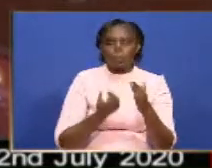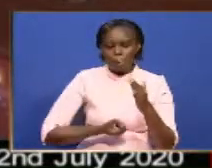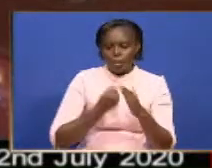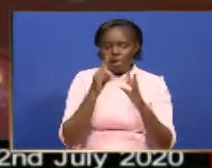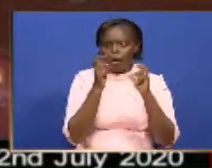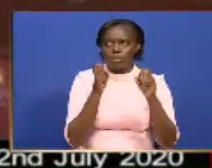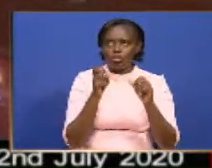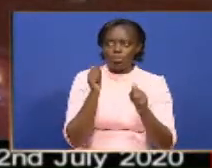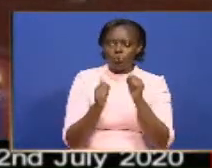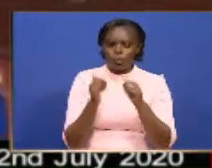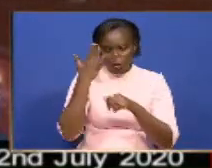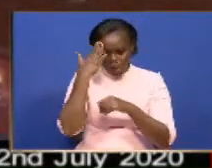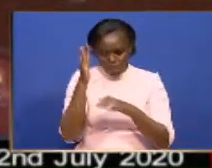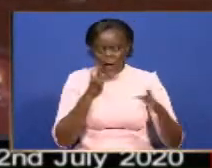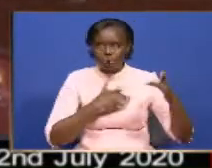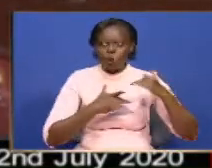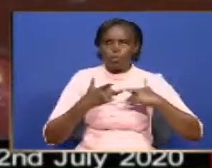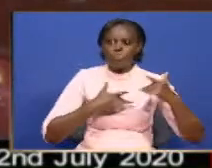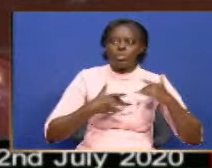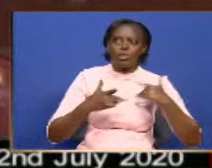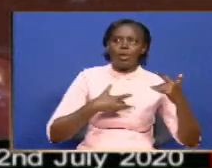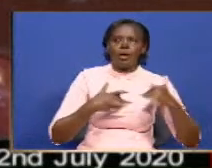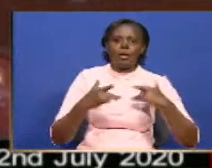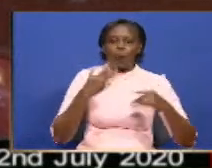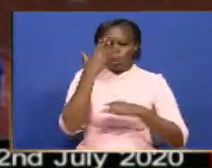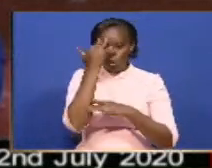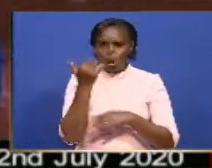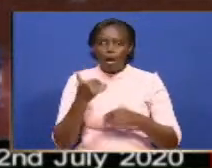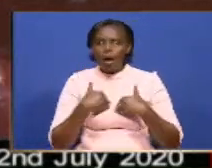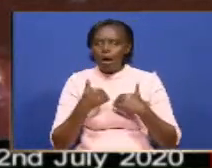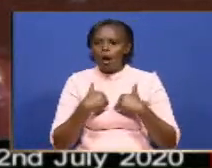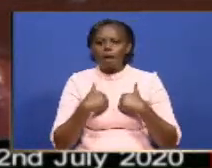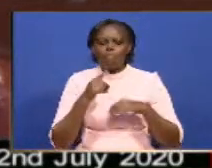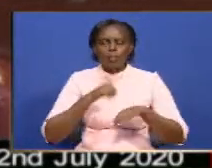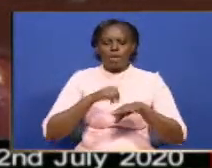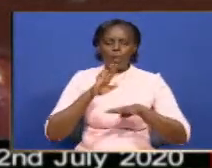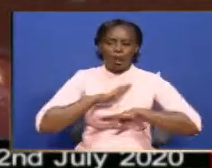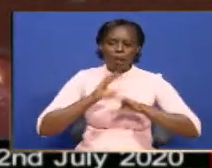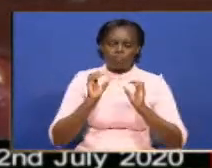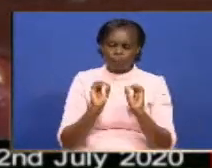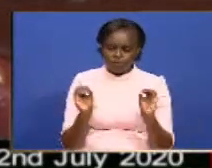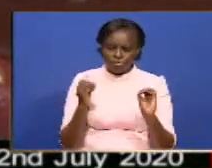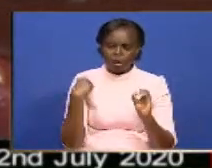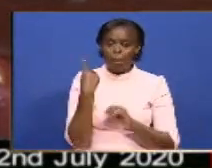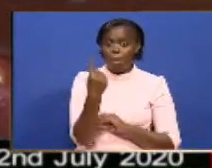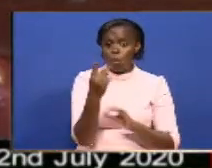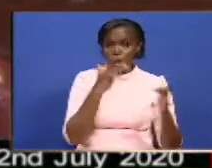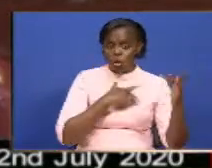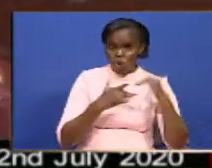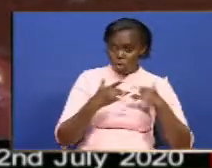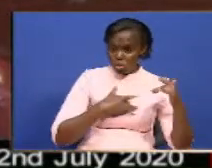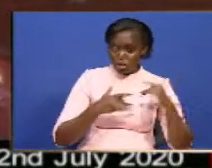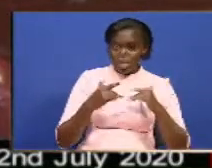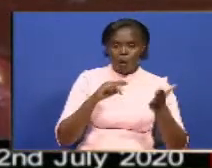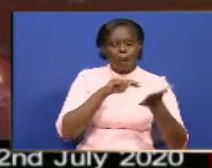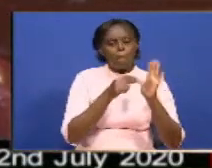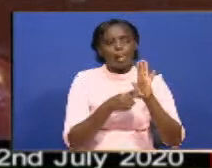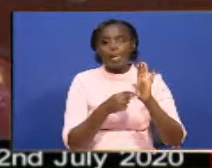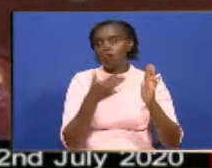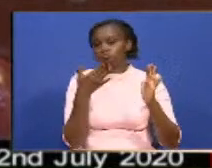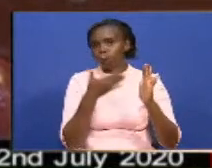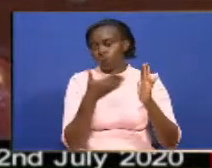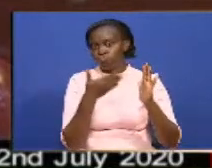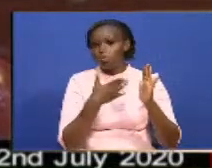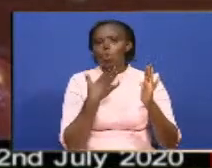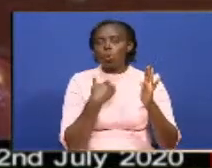issues that I've noticed of concern, especially because we don't have that much time. Number one, in terms of definition, Madam Speaker, I